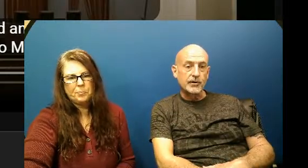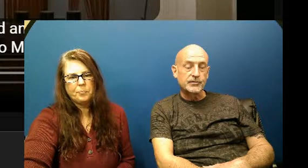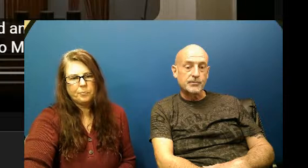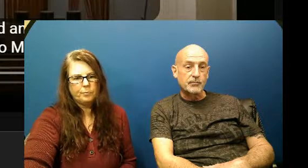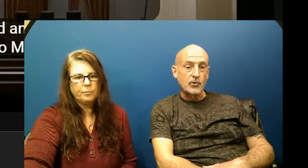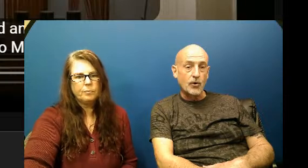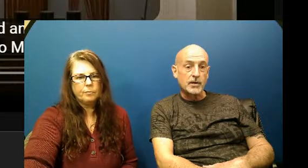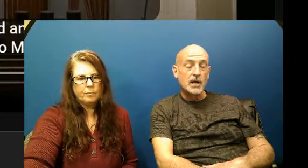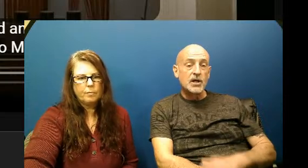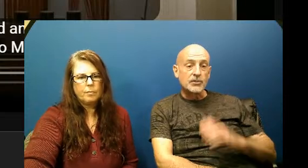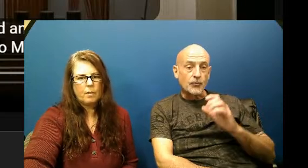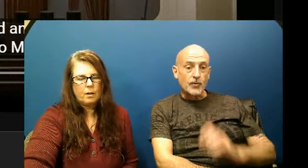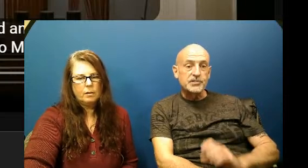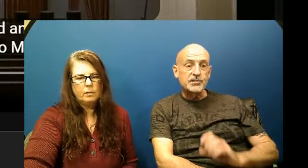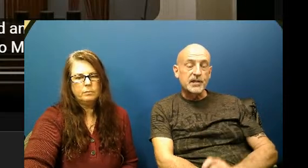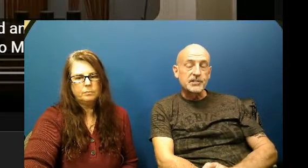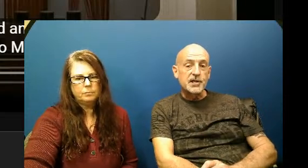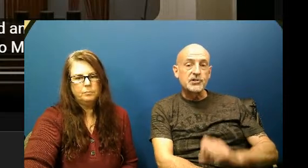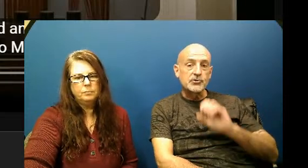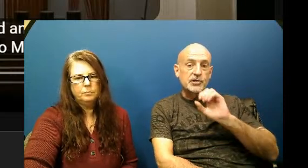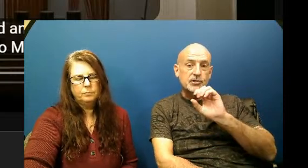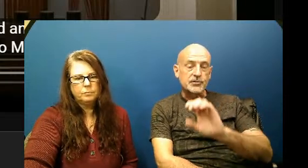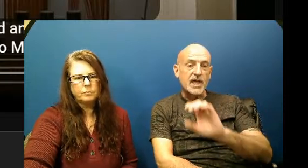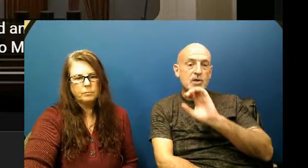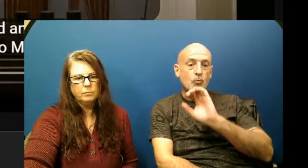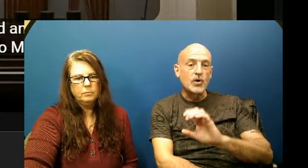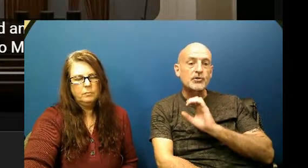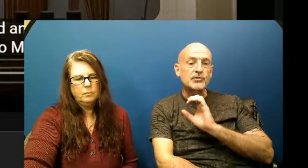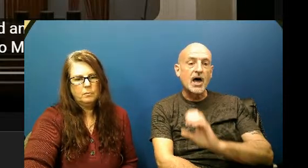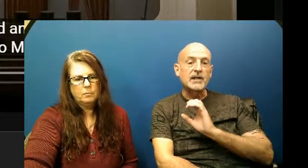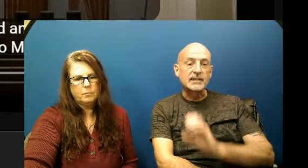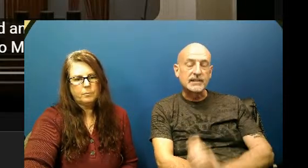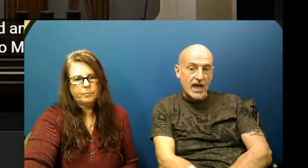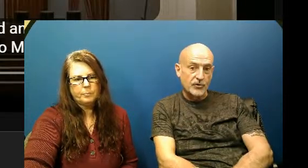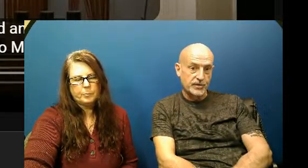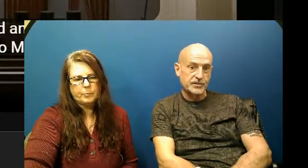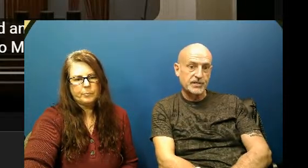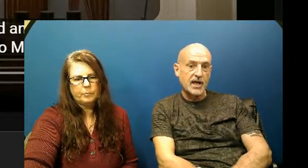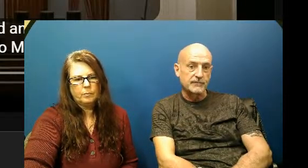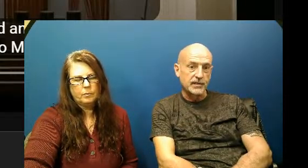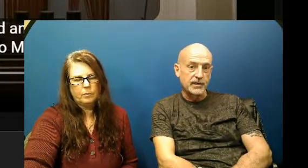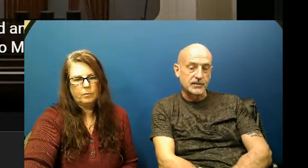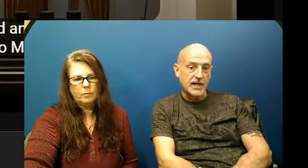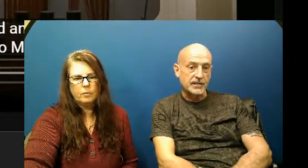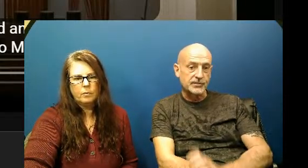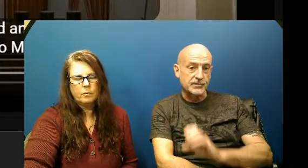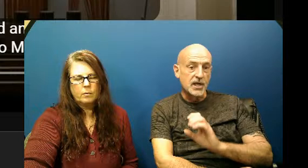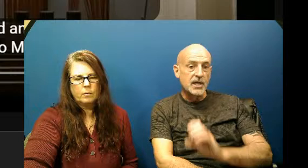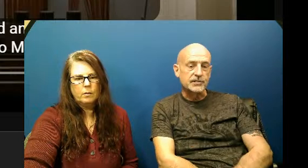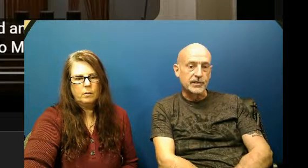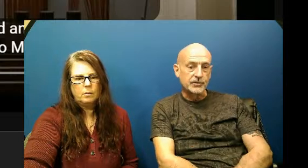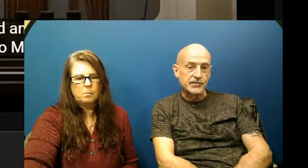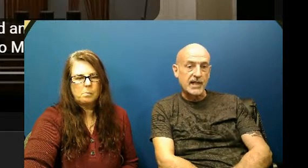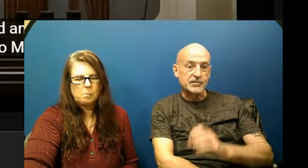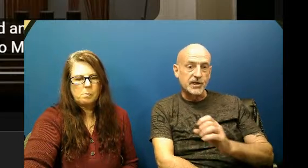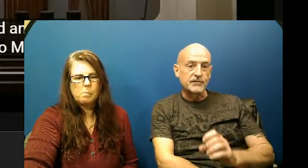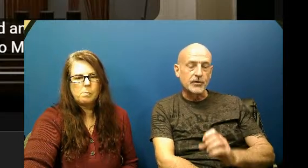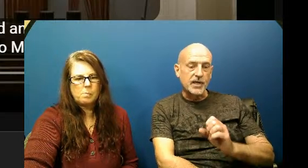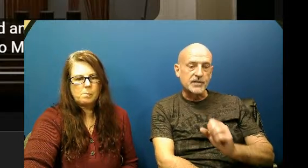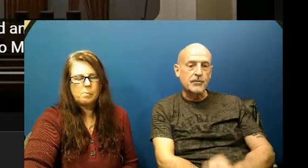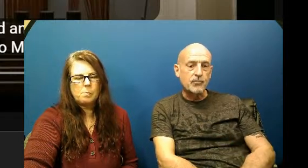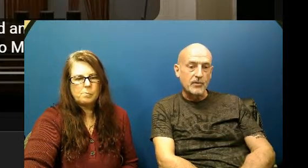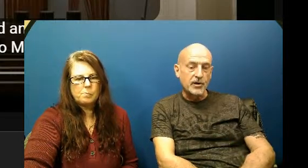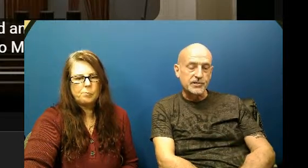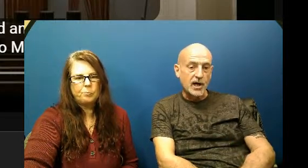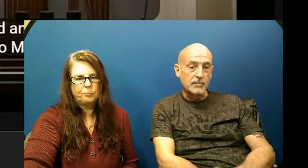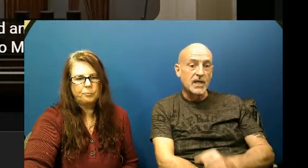to here in the Supreme Court. The reason it continues is because they will not allow this kind of legal analysis, this legal challenge, even though